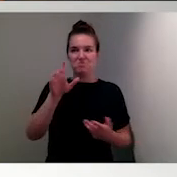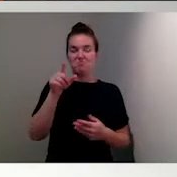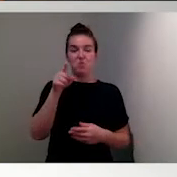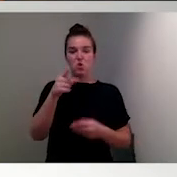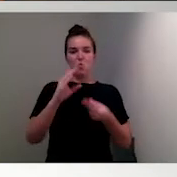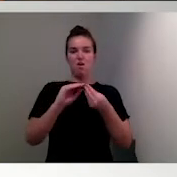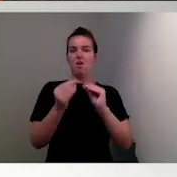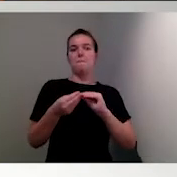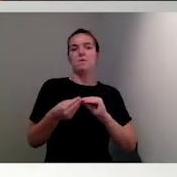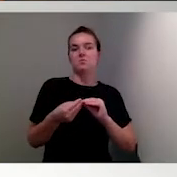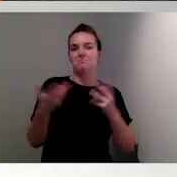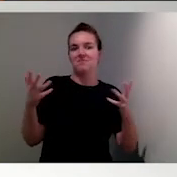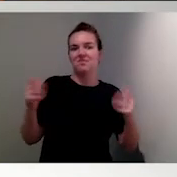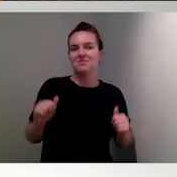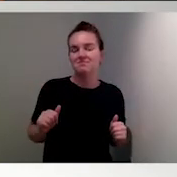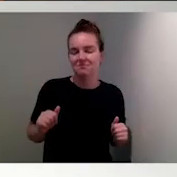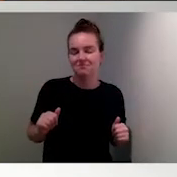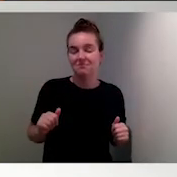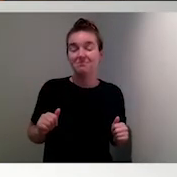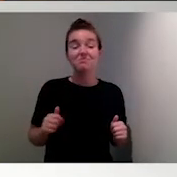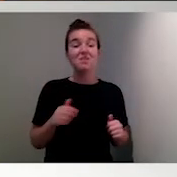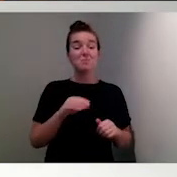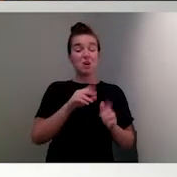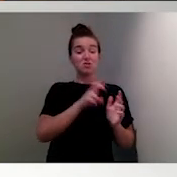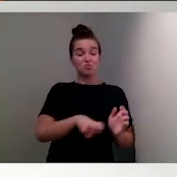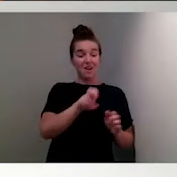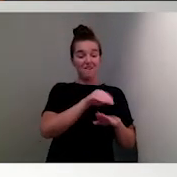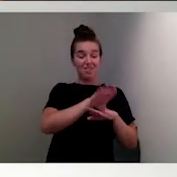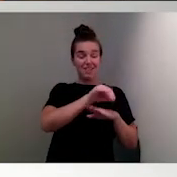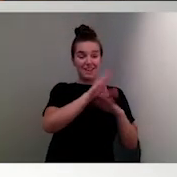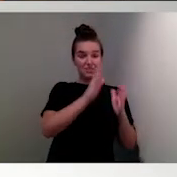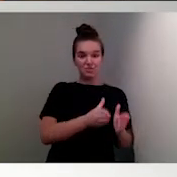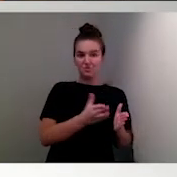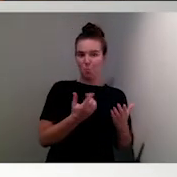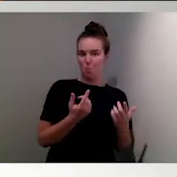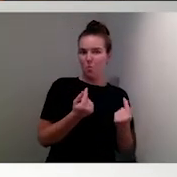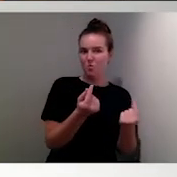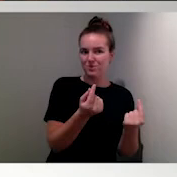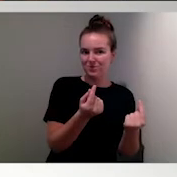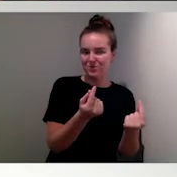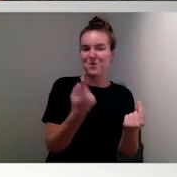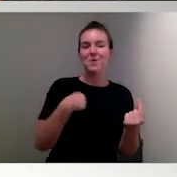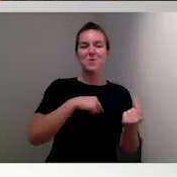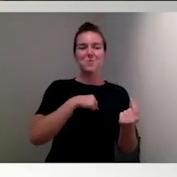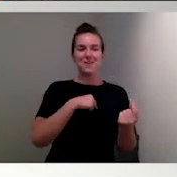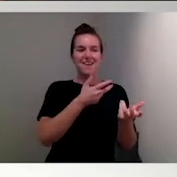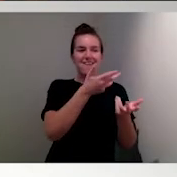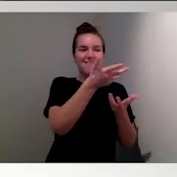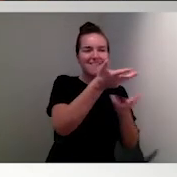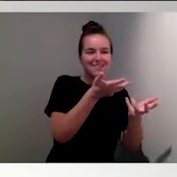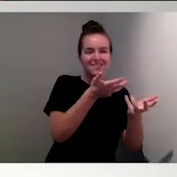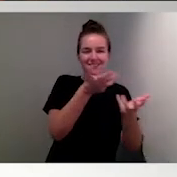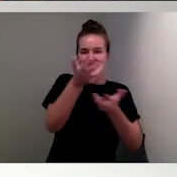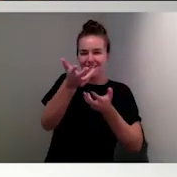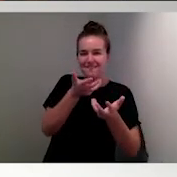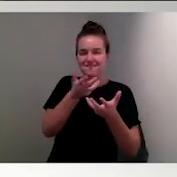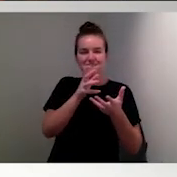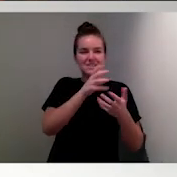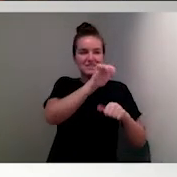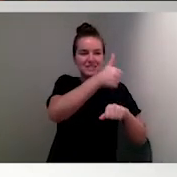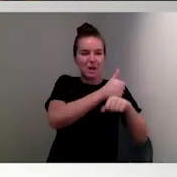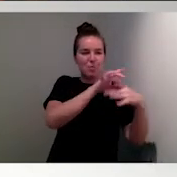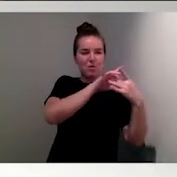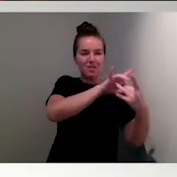cultivate relationships with our partners that we use. We travel extensively and we build